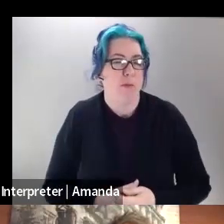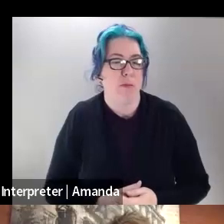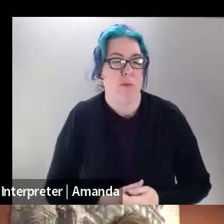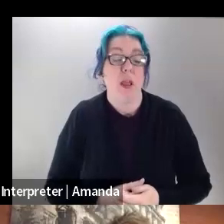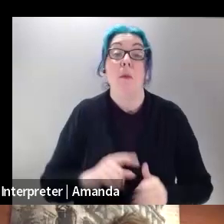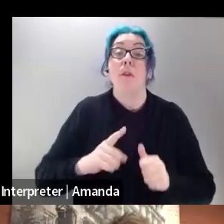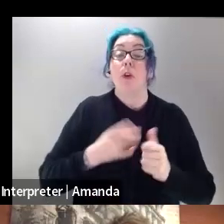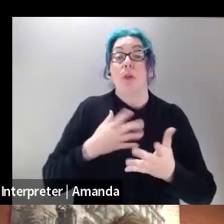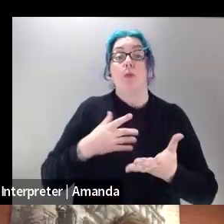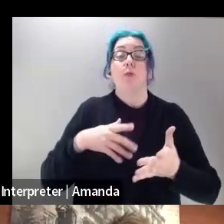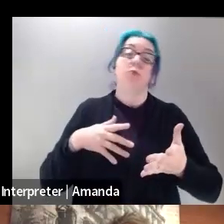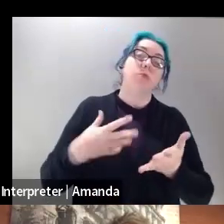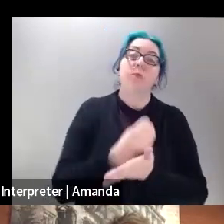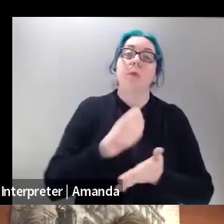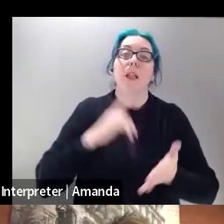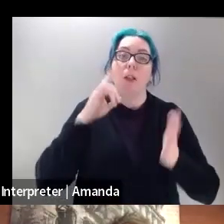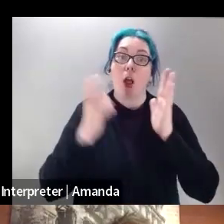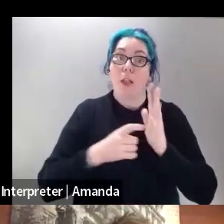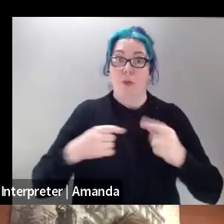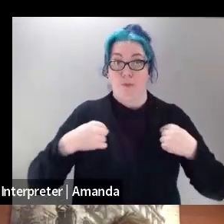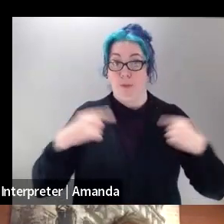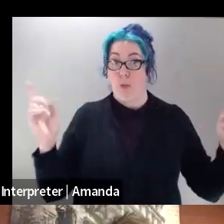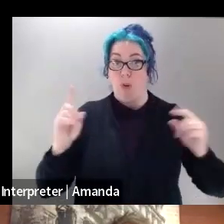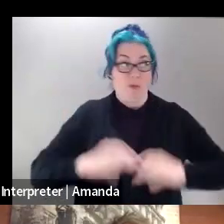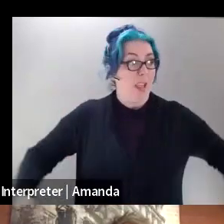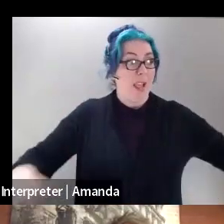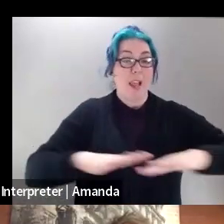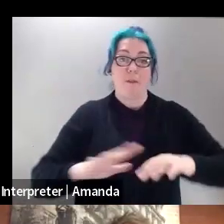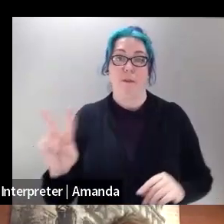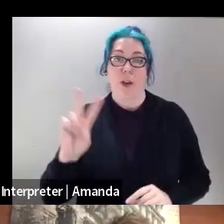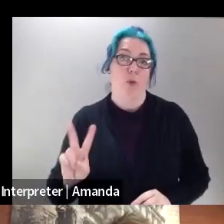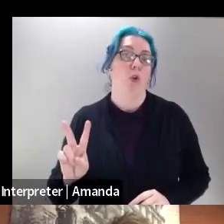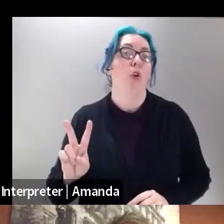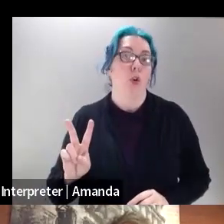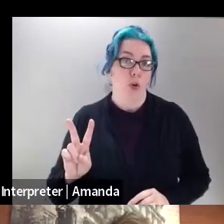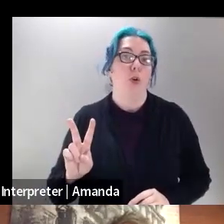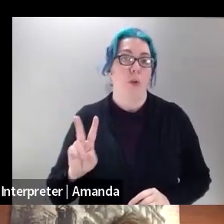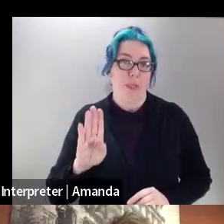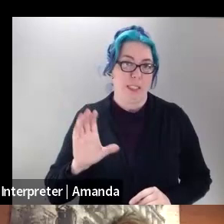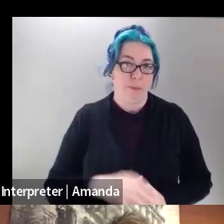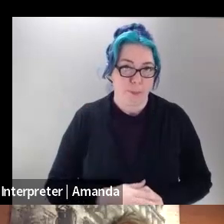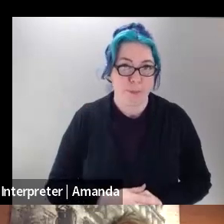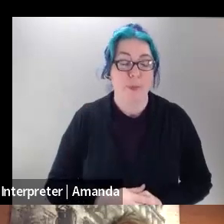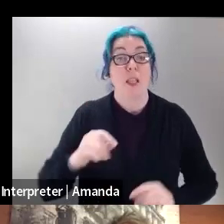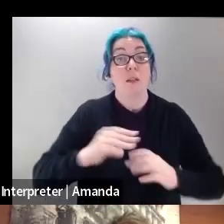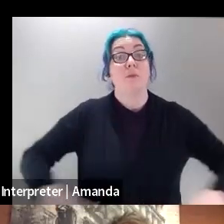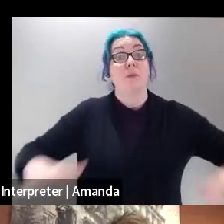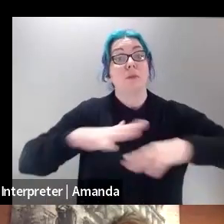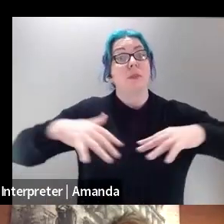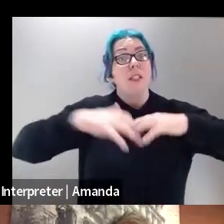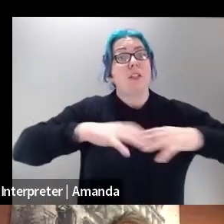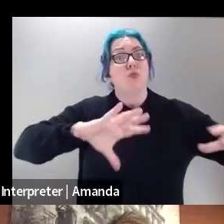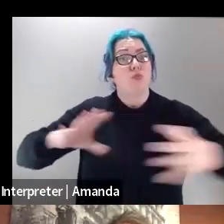Firstly, I'd like to acknowledge that I'm coming to you from Vancouver today, and Vancouver is situated on the traditional